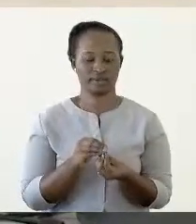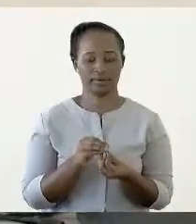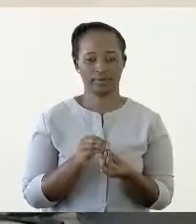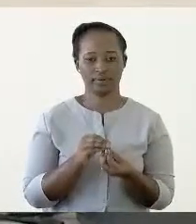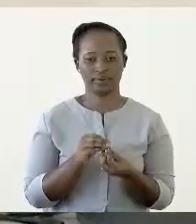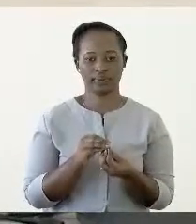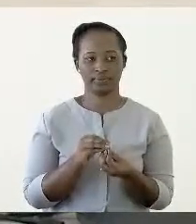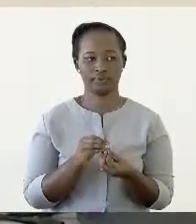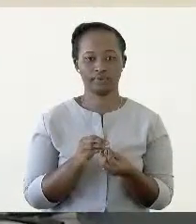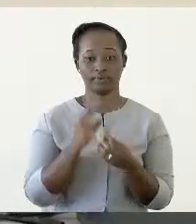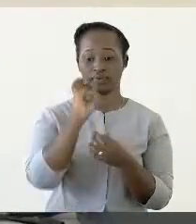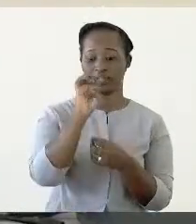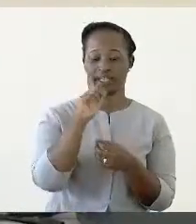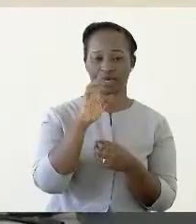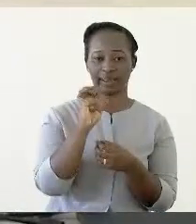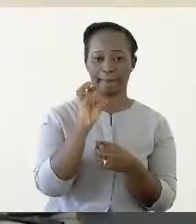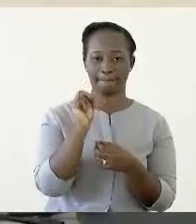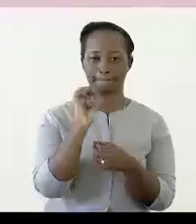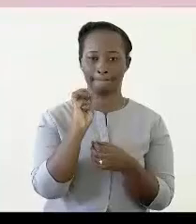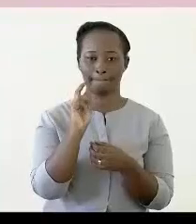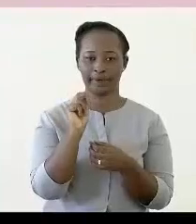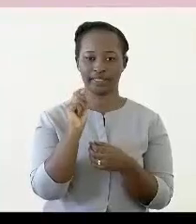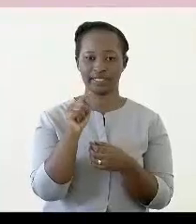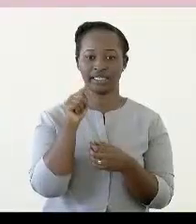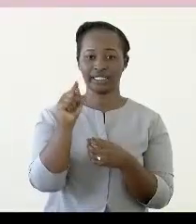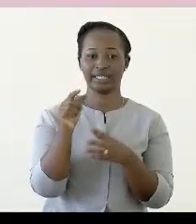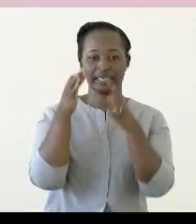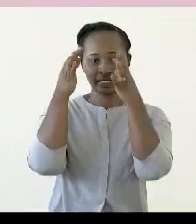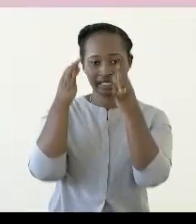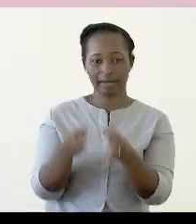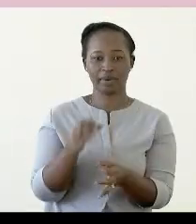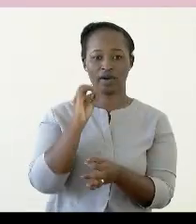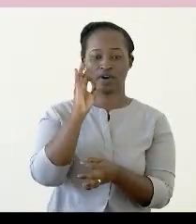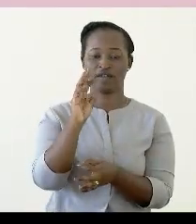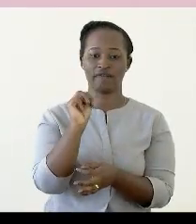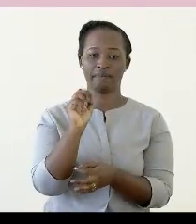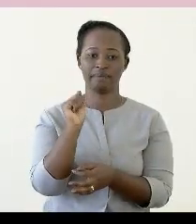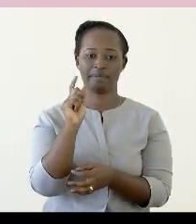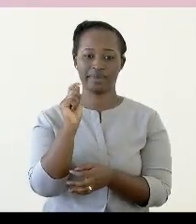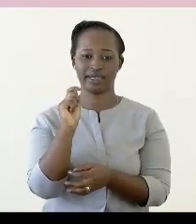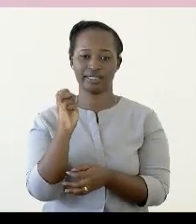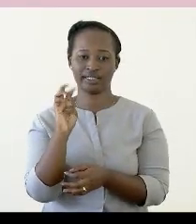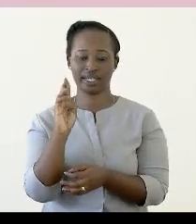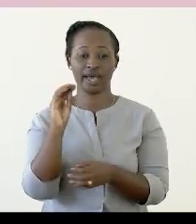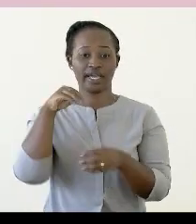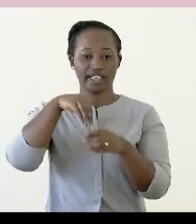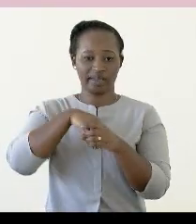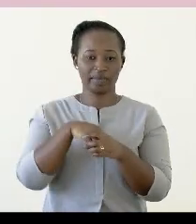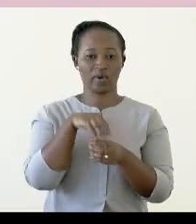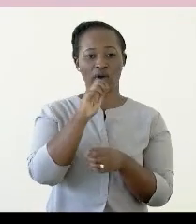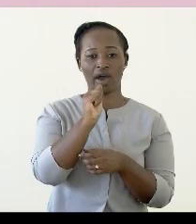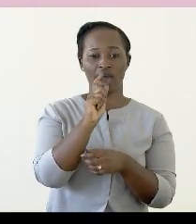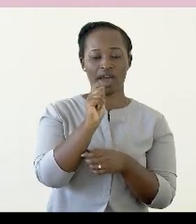So an element is a type of matter that is composed by